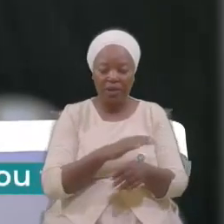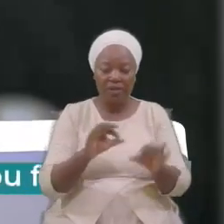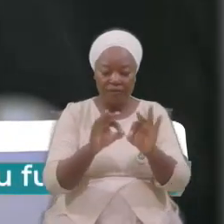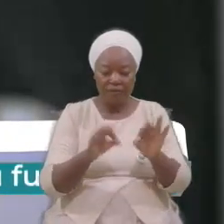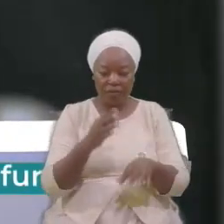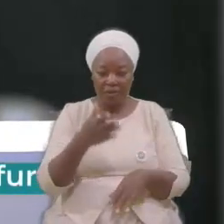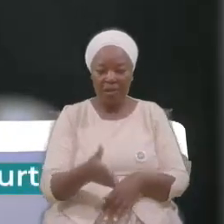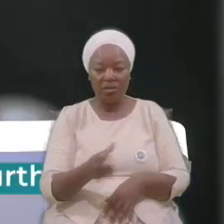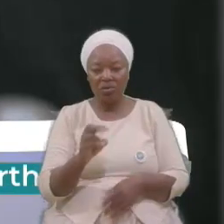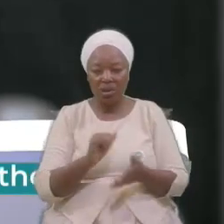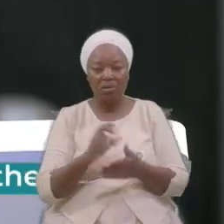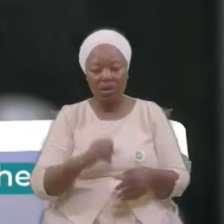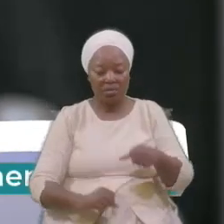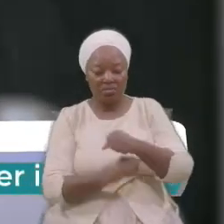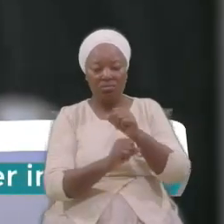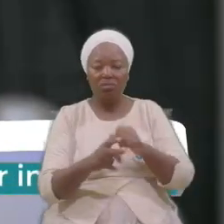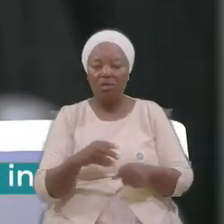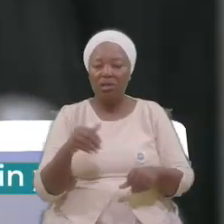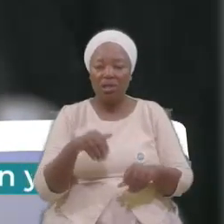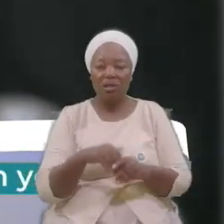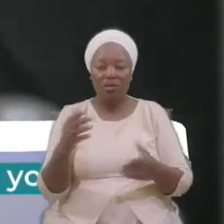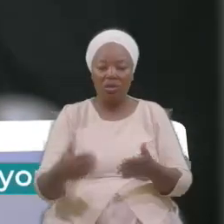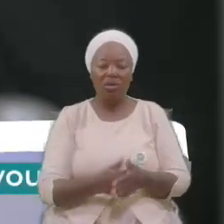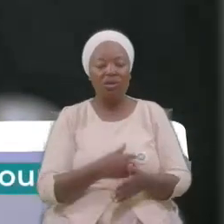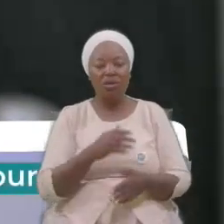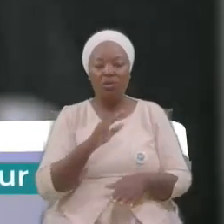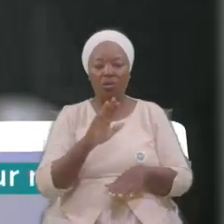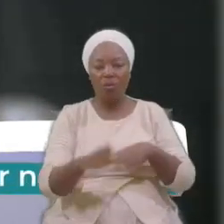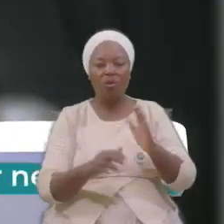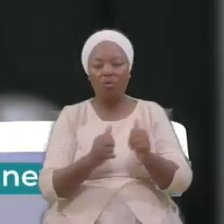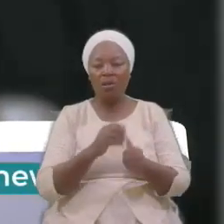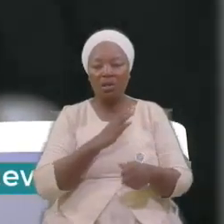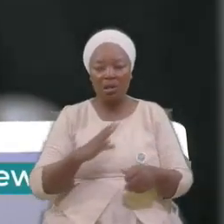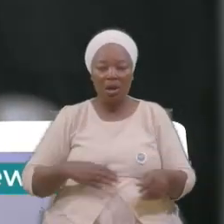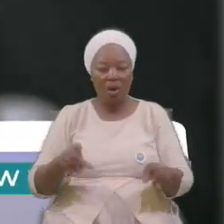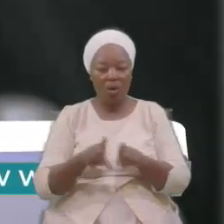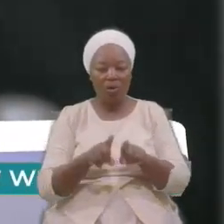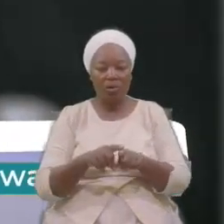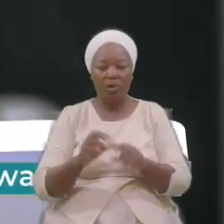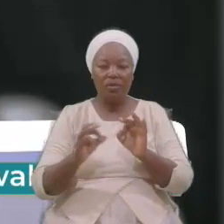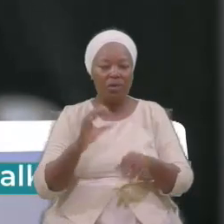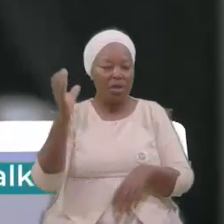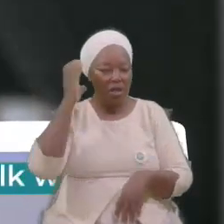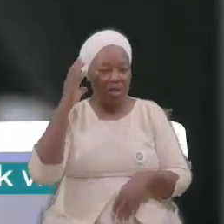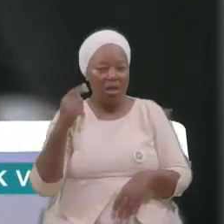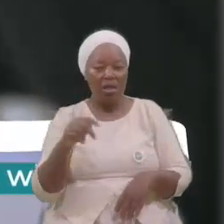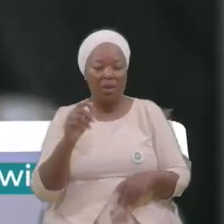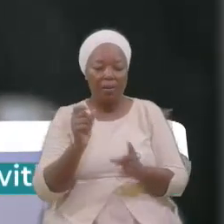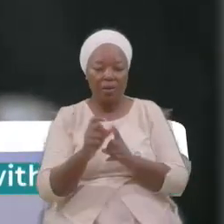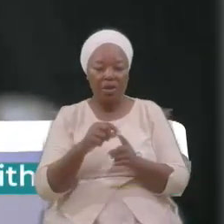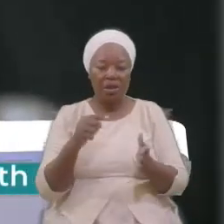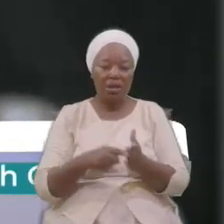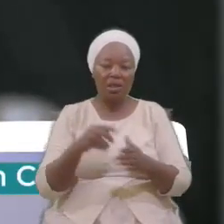you further in your new walk with Christ. Also, if you listen to the message tonight via radio